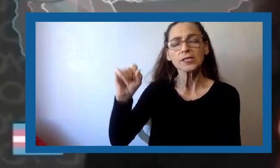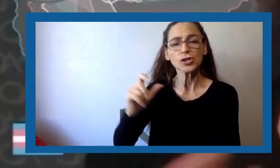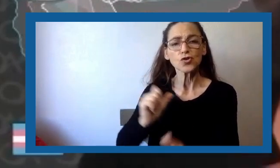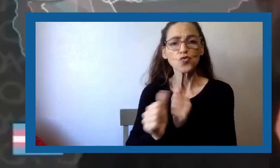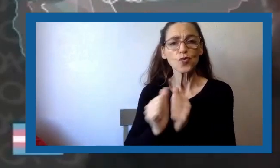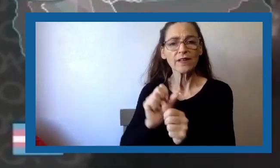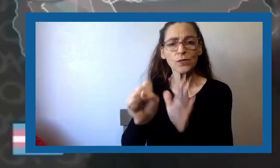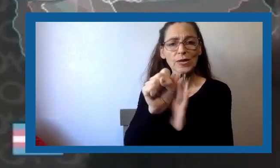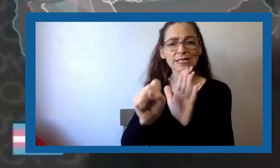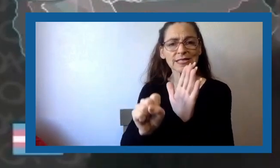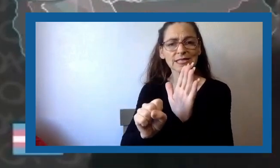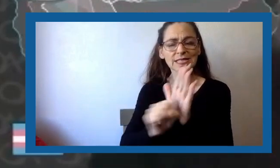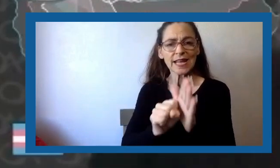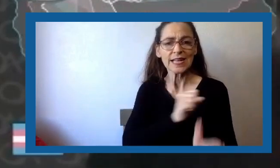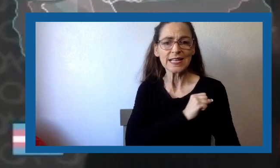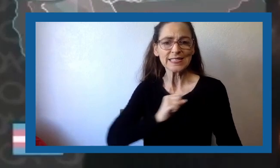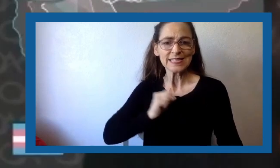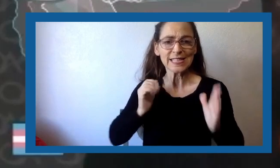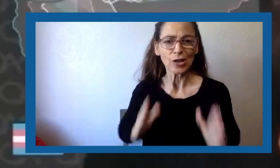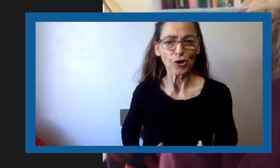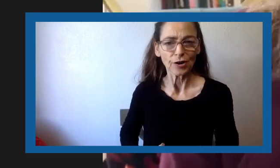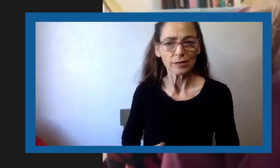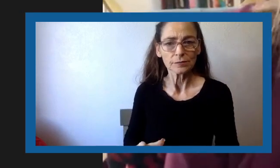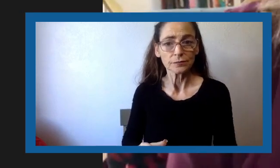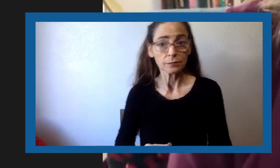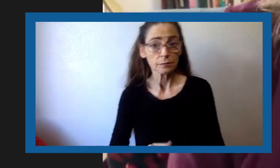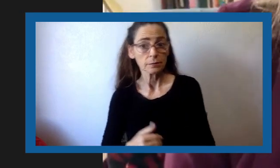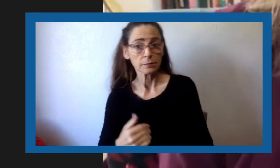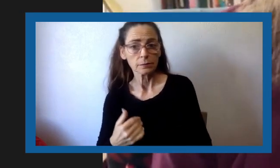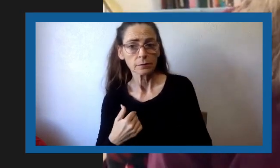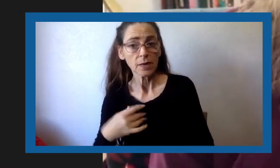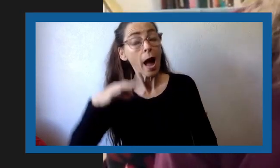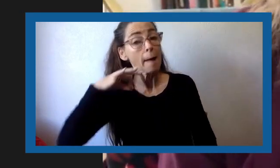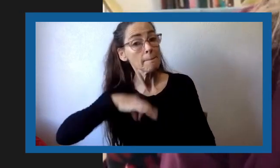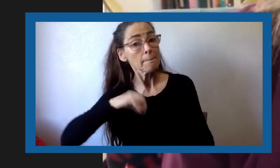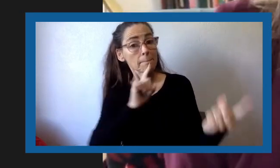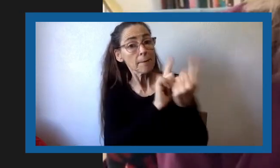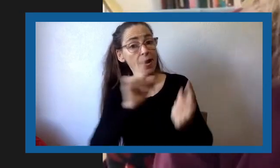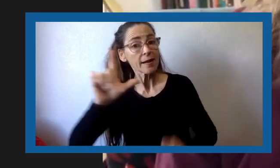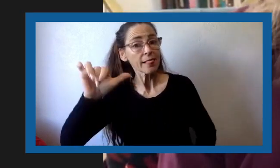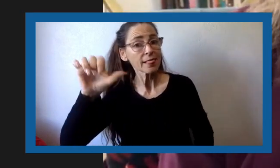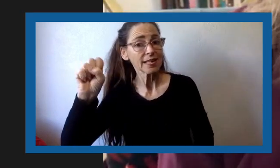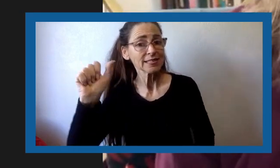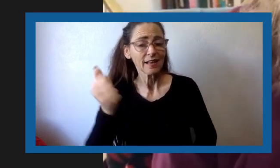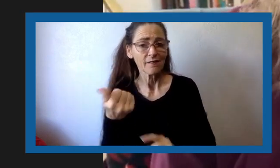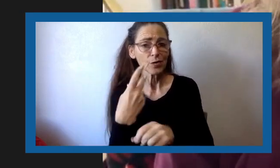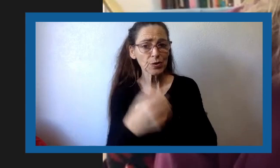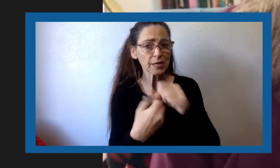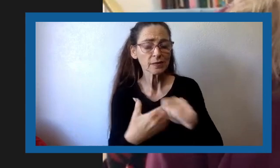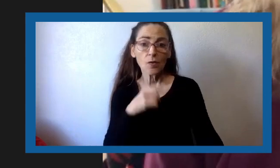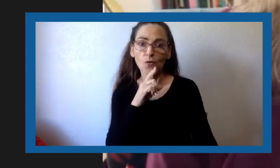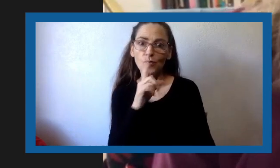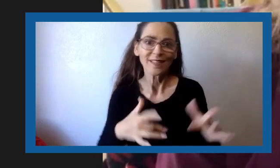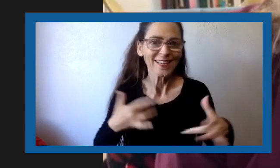we'll end that question session. I actually had the benefit of meeting Lisa a couple of years back, and I'm